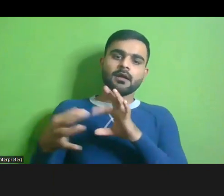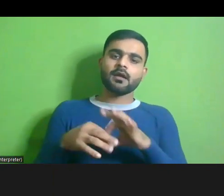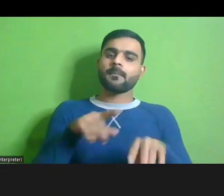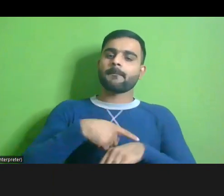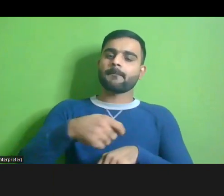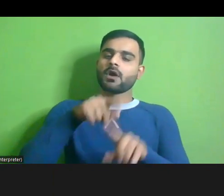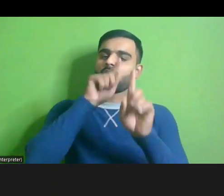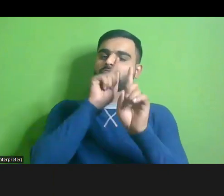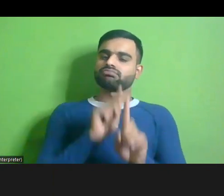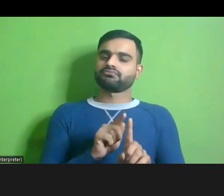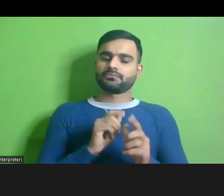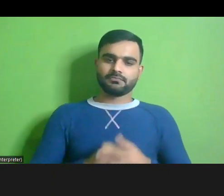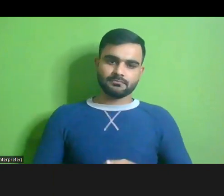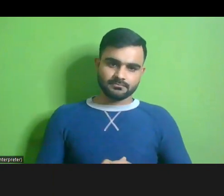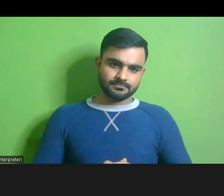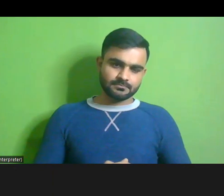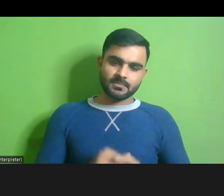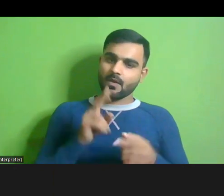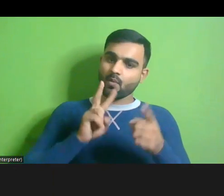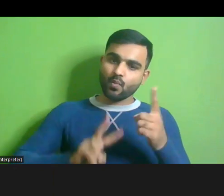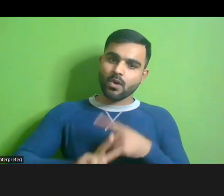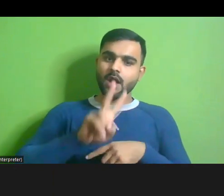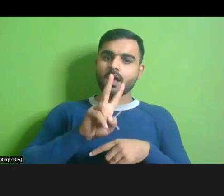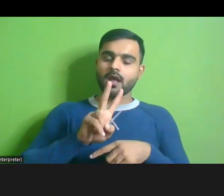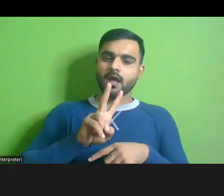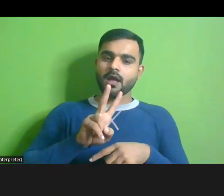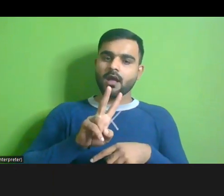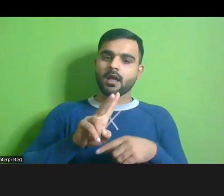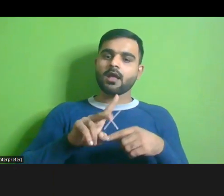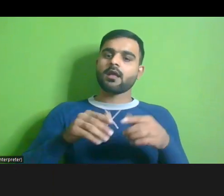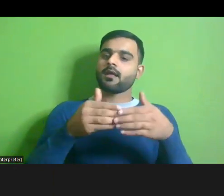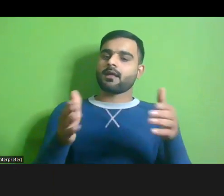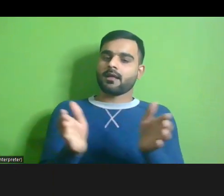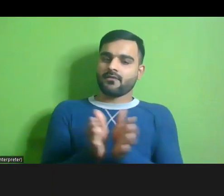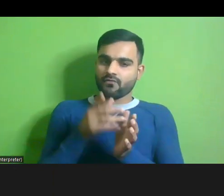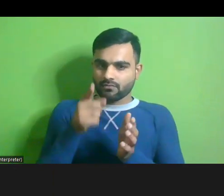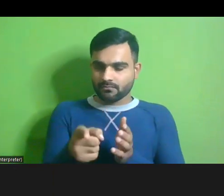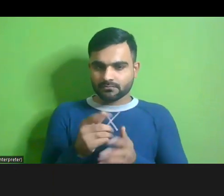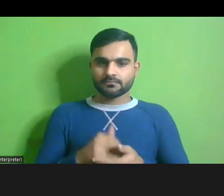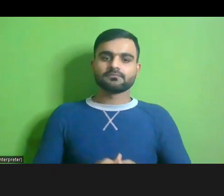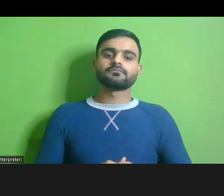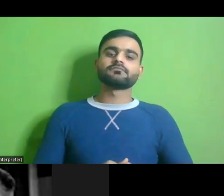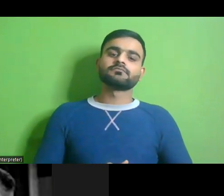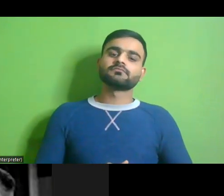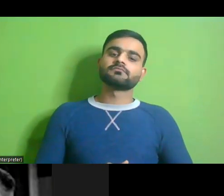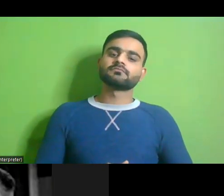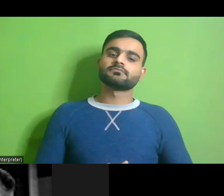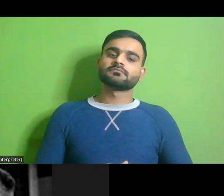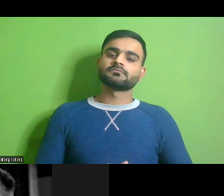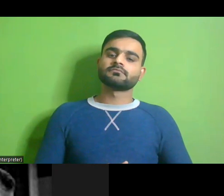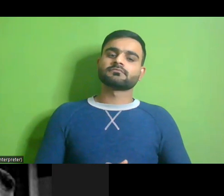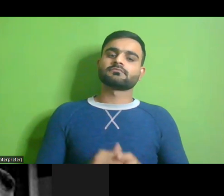out the value of, hunter-gathering communities, whether it is the